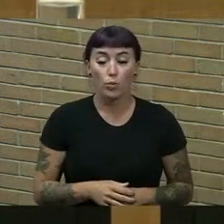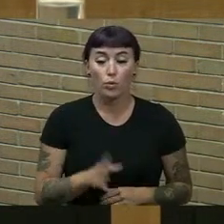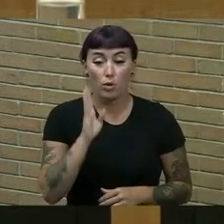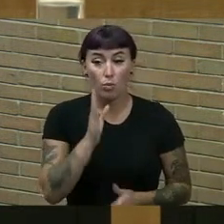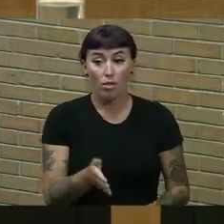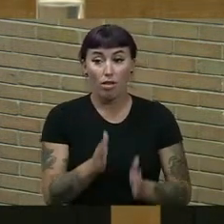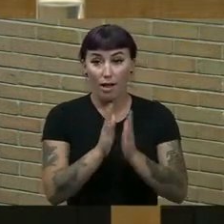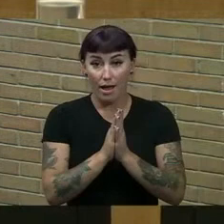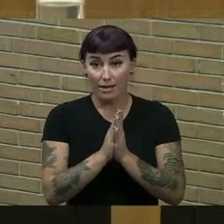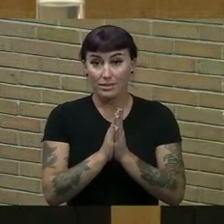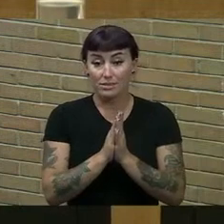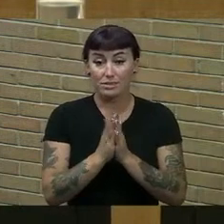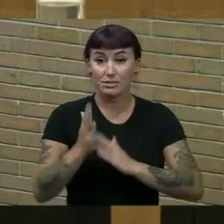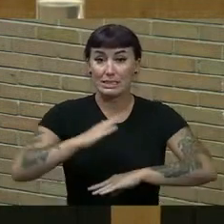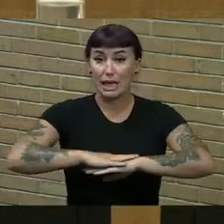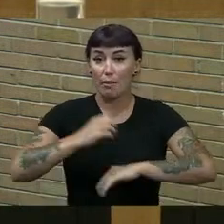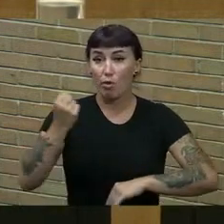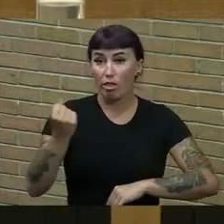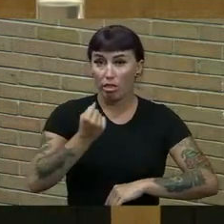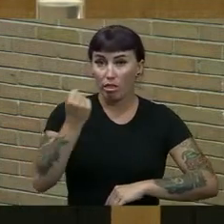to ask that you table